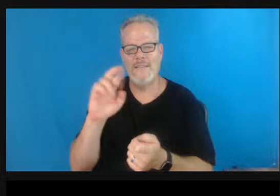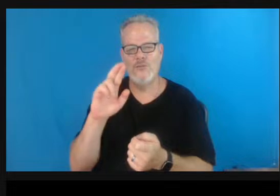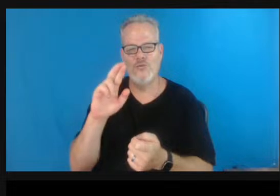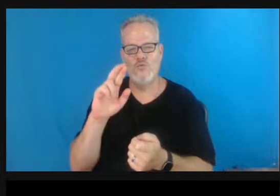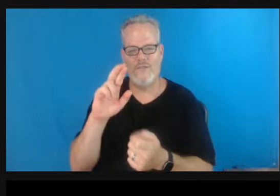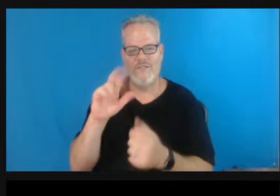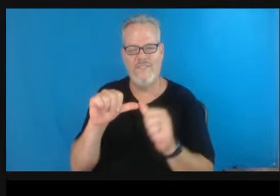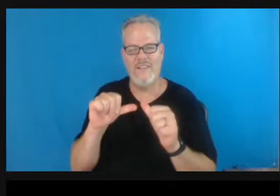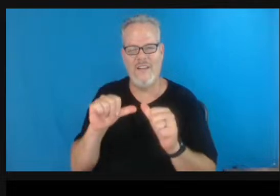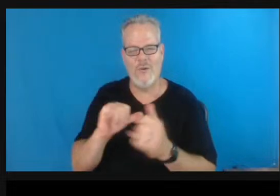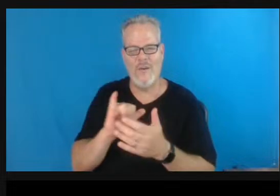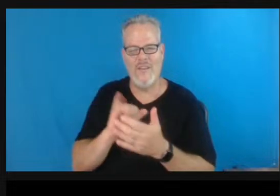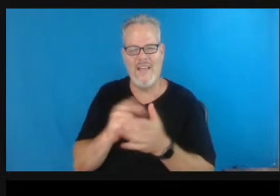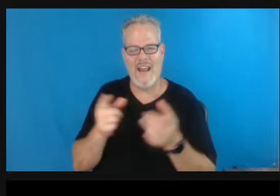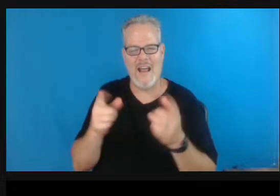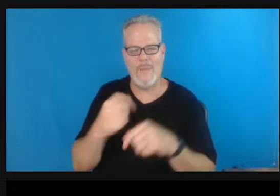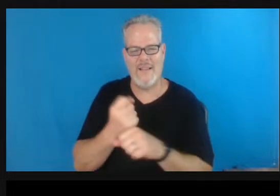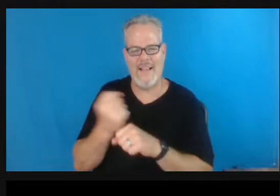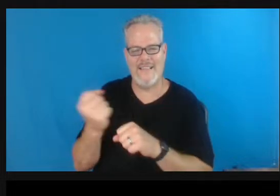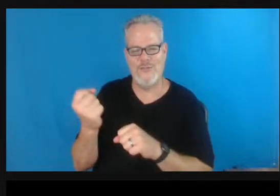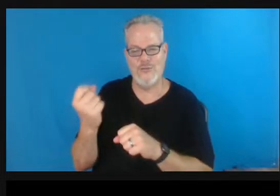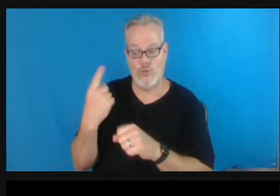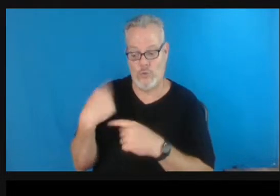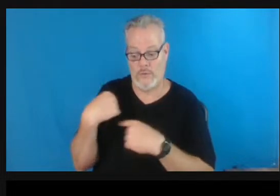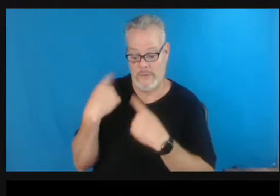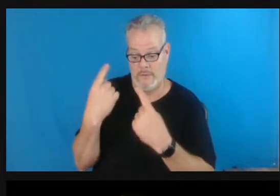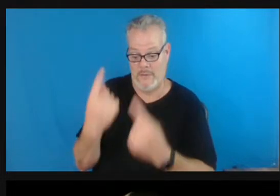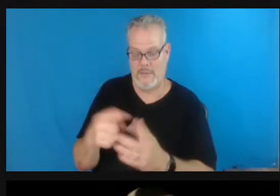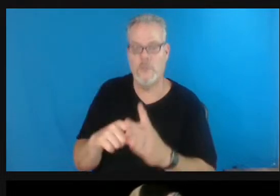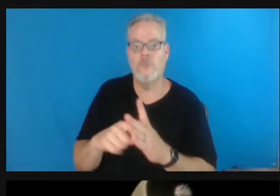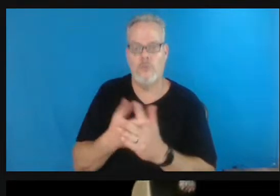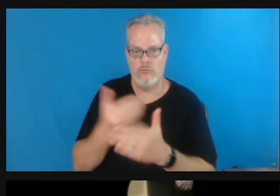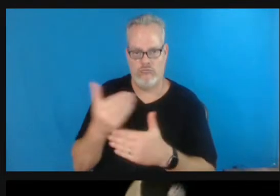sequence last year. And since then, we're resuming that contraction pattern there too.